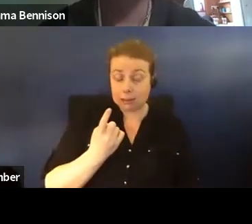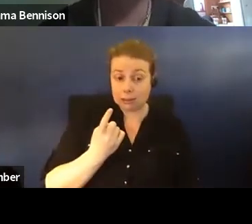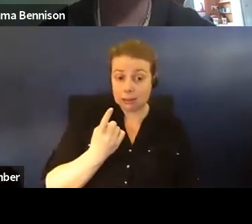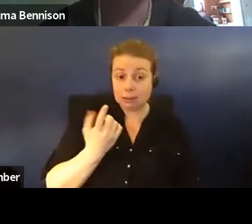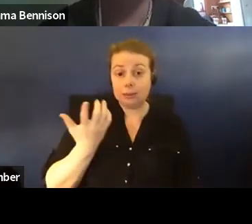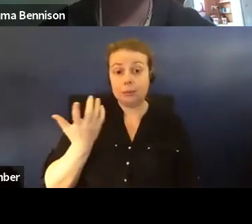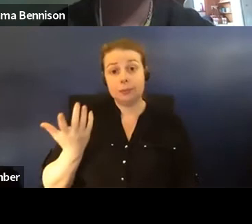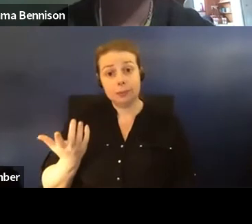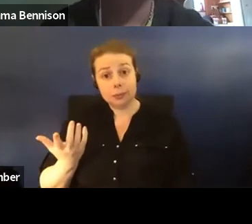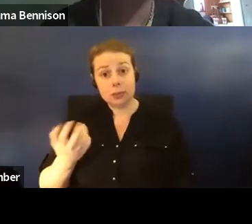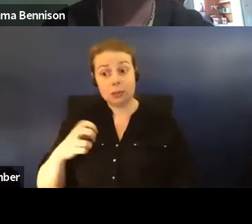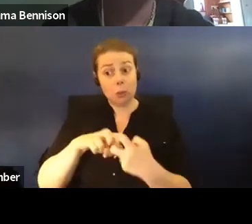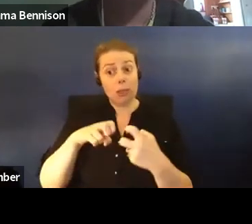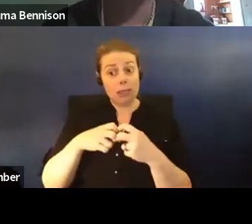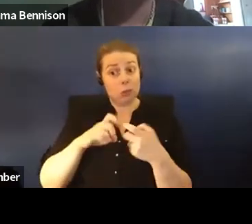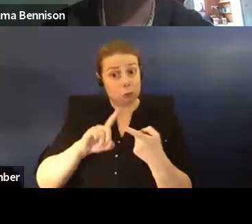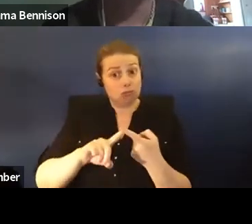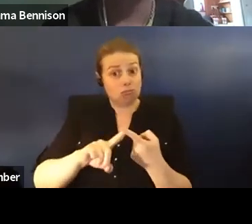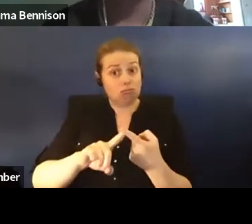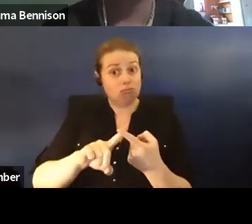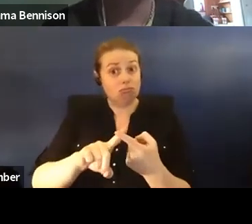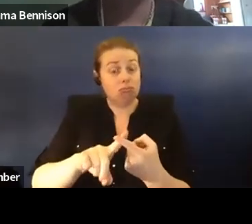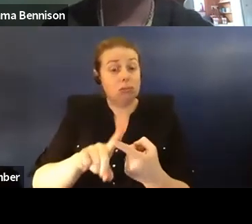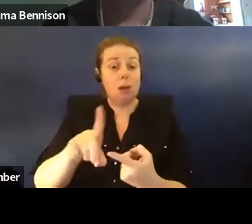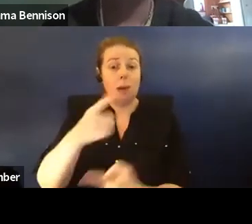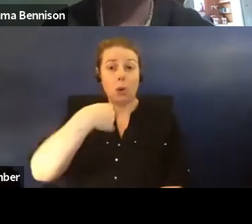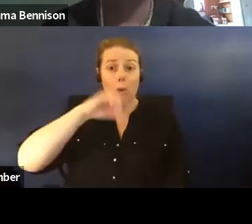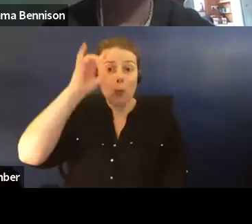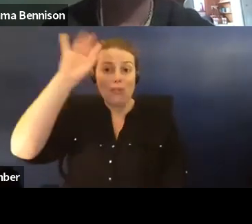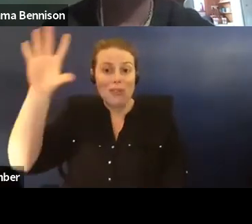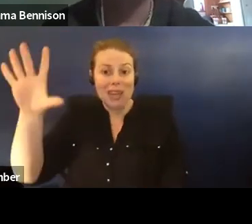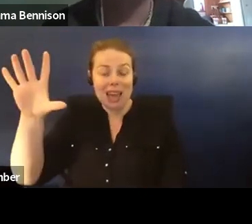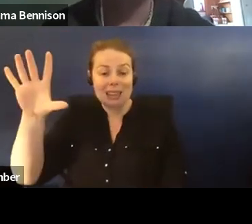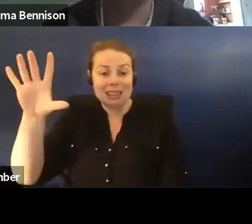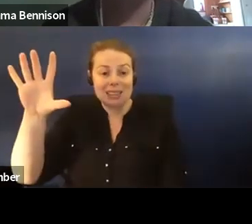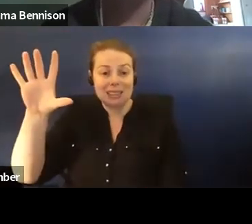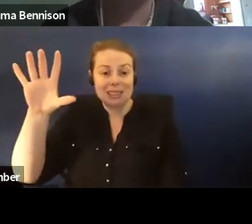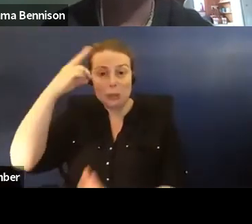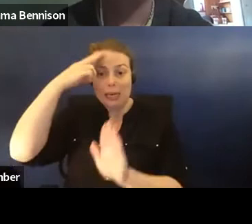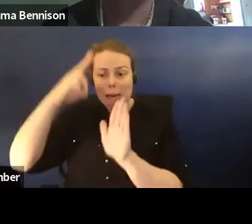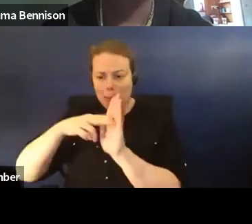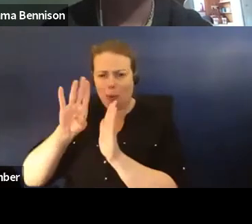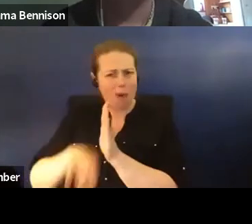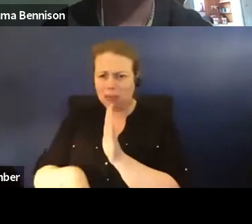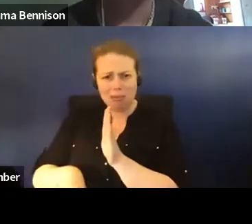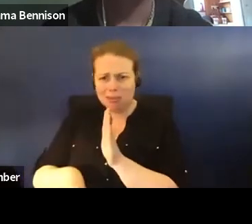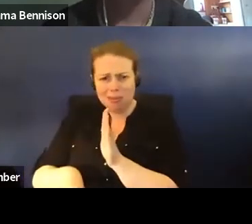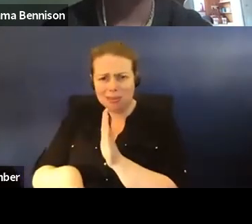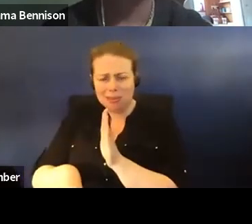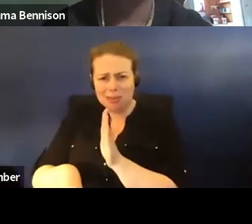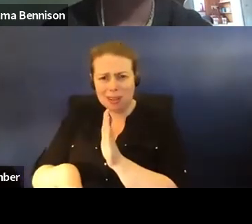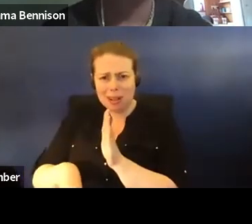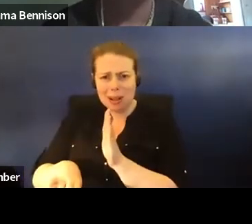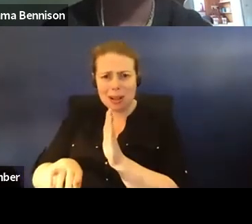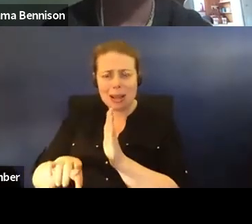It's an issue that's on the table, but we all forget to drop the labels and get back to what the actual trigger